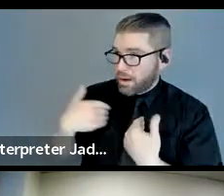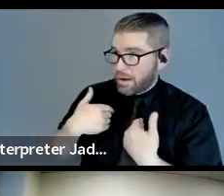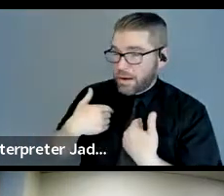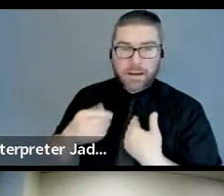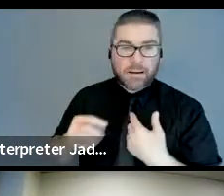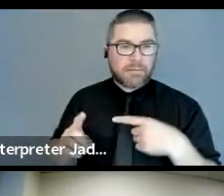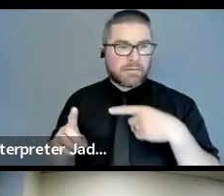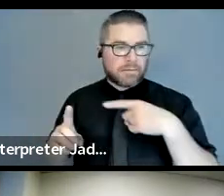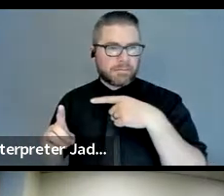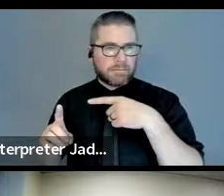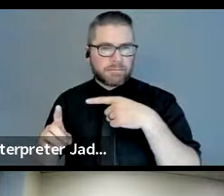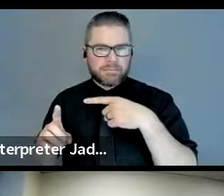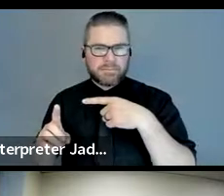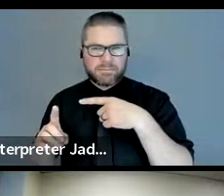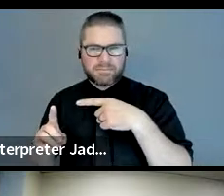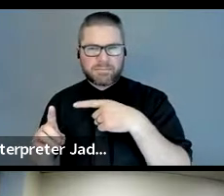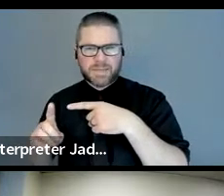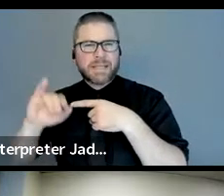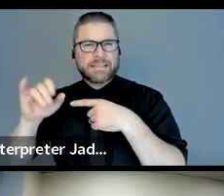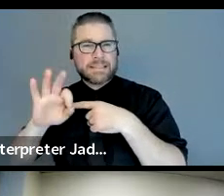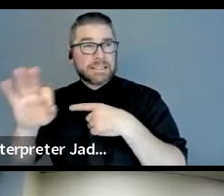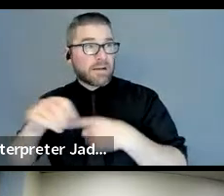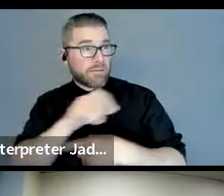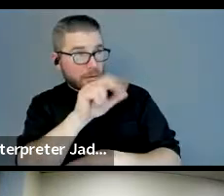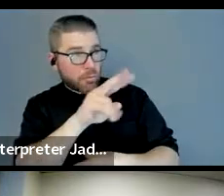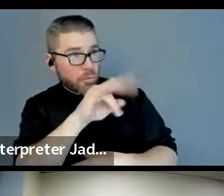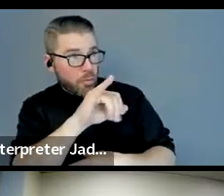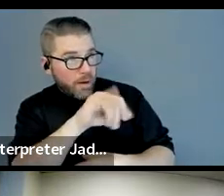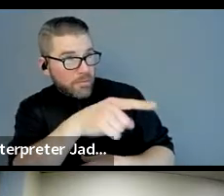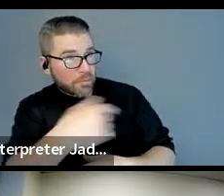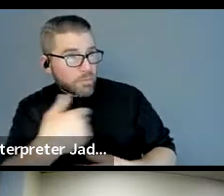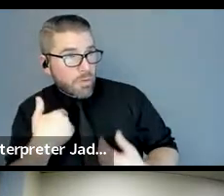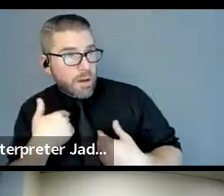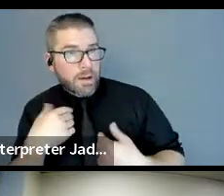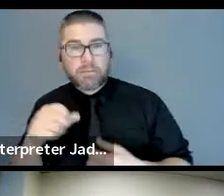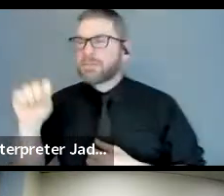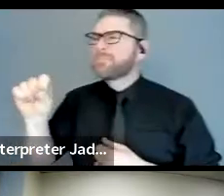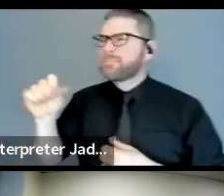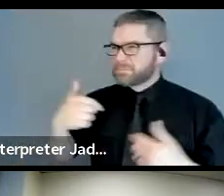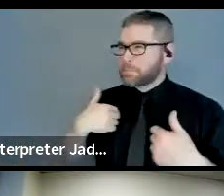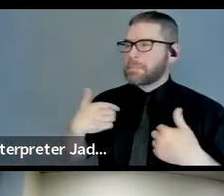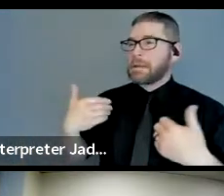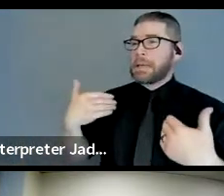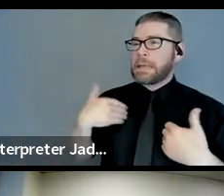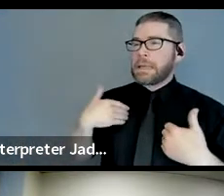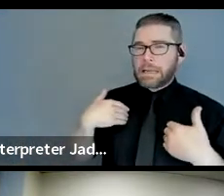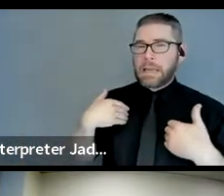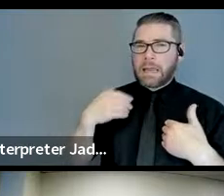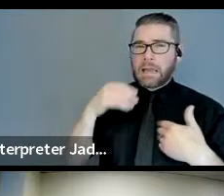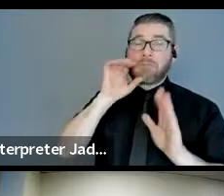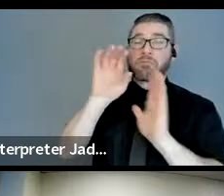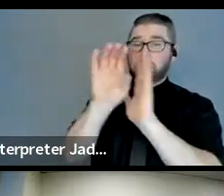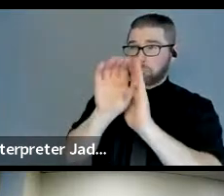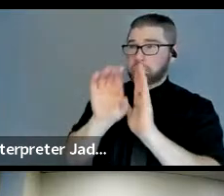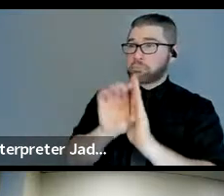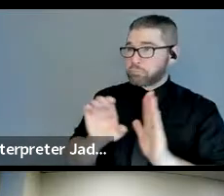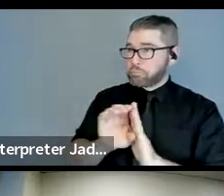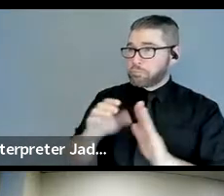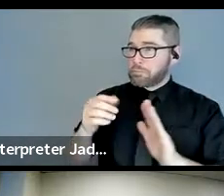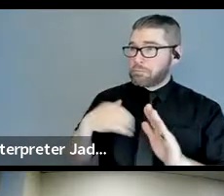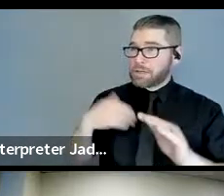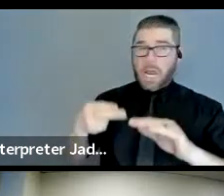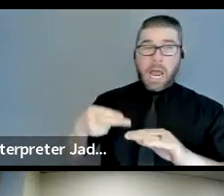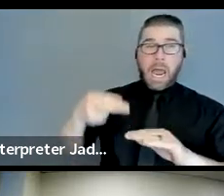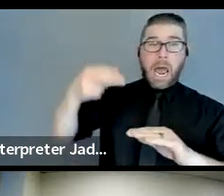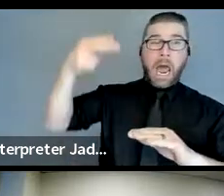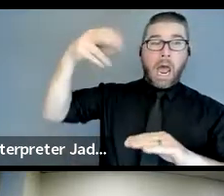share. Yeah, I have a high level a project imagery of the study area that I can share for